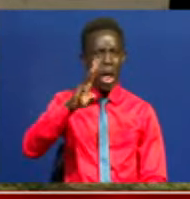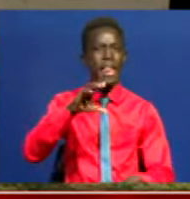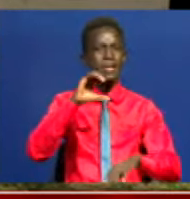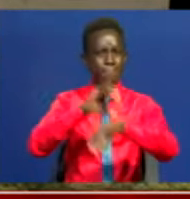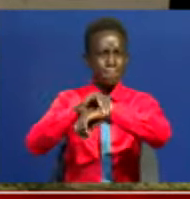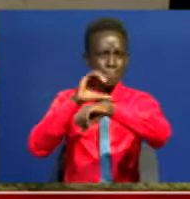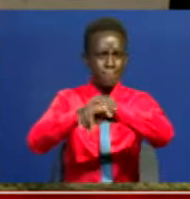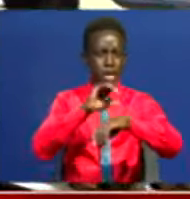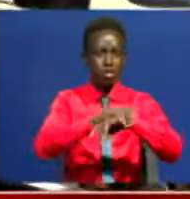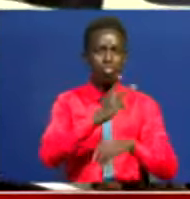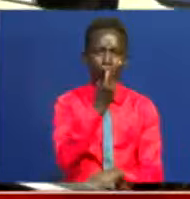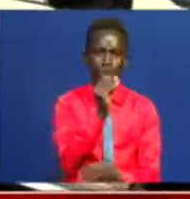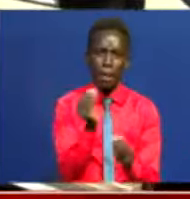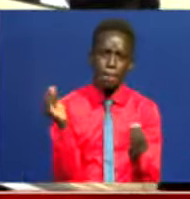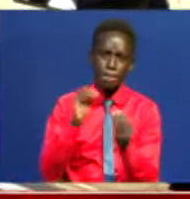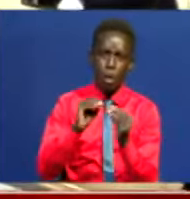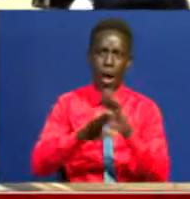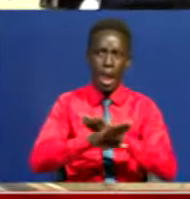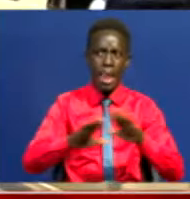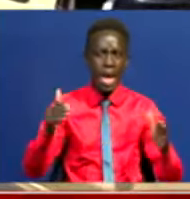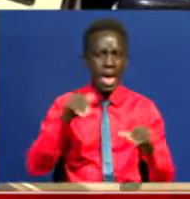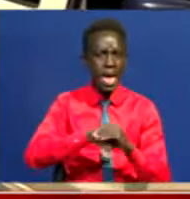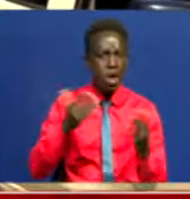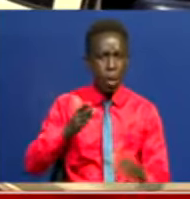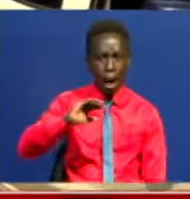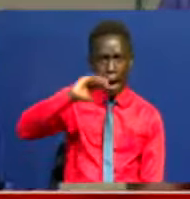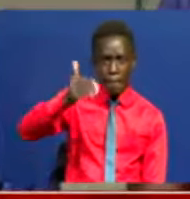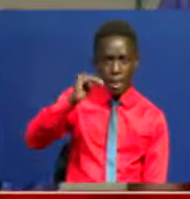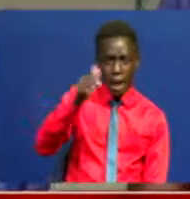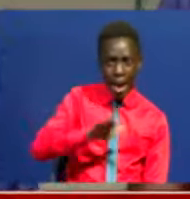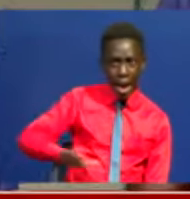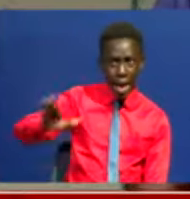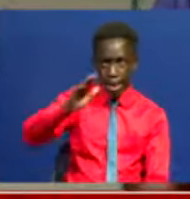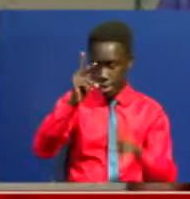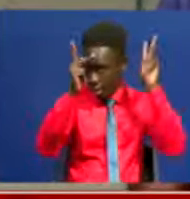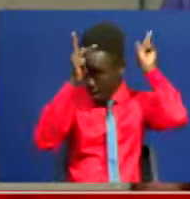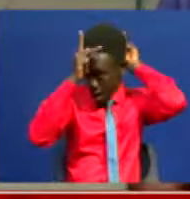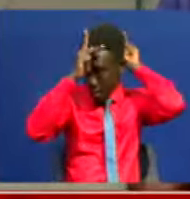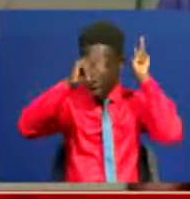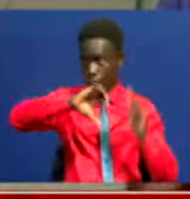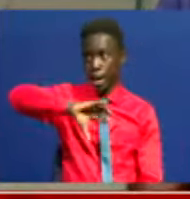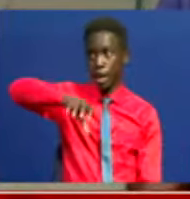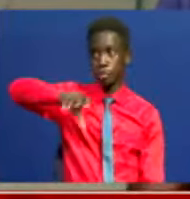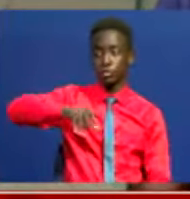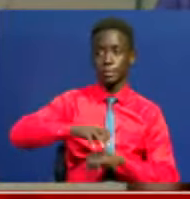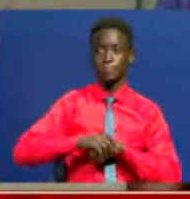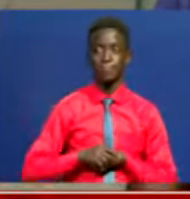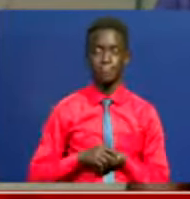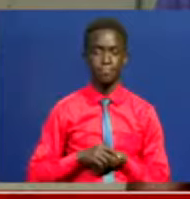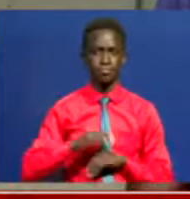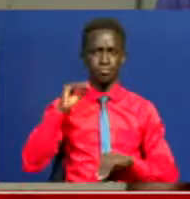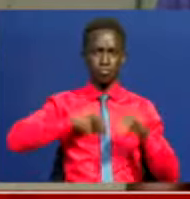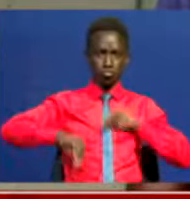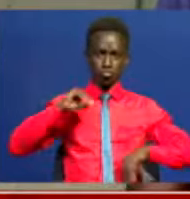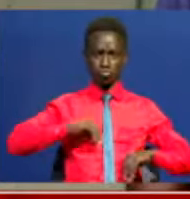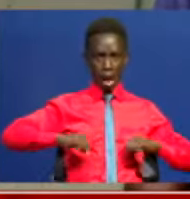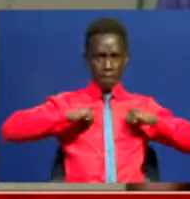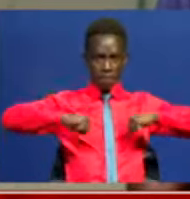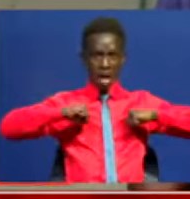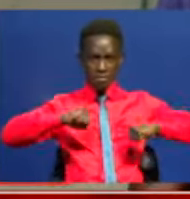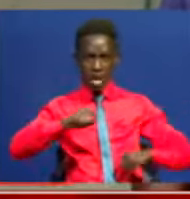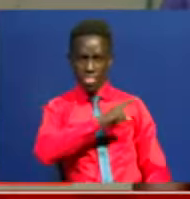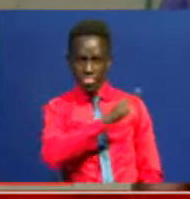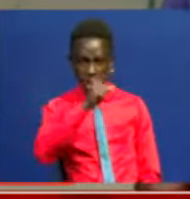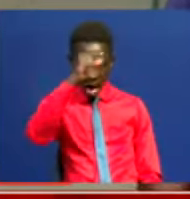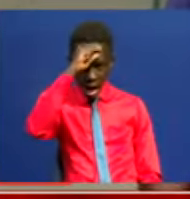acquired parcels of land in the prime Milimani area in Kakamega County. Some corrupt public officials see an opportunity to allocate